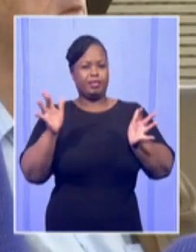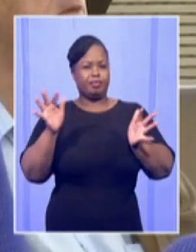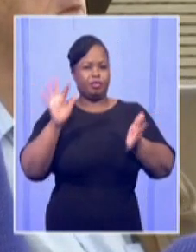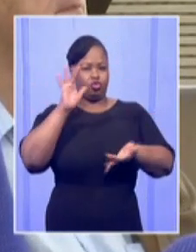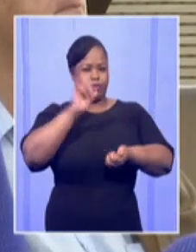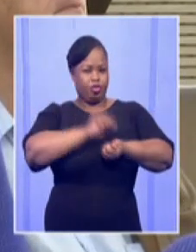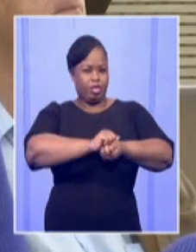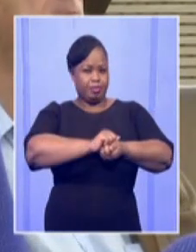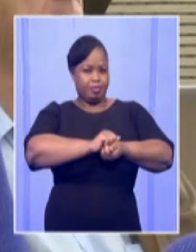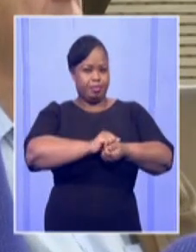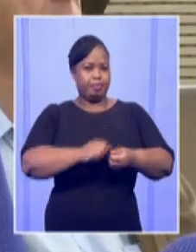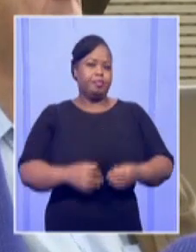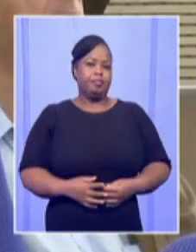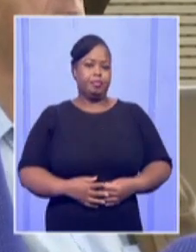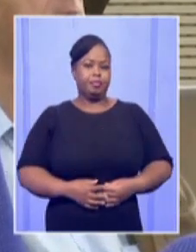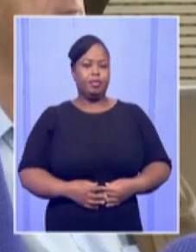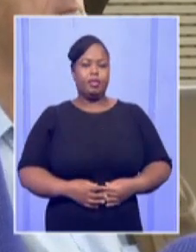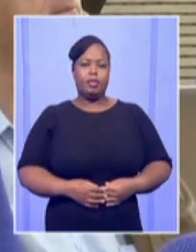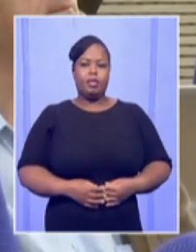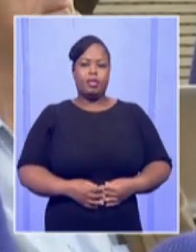the next slide, please.